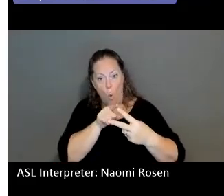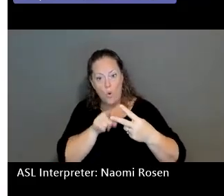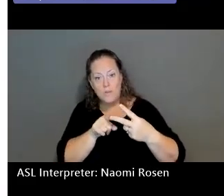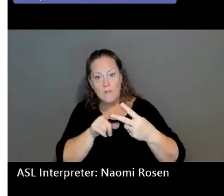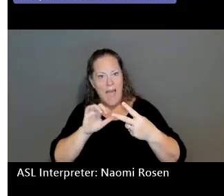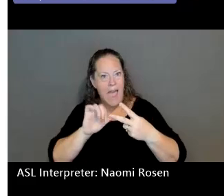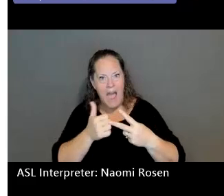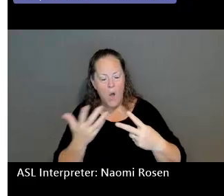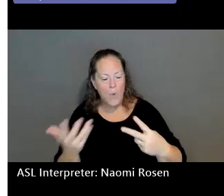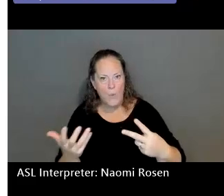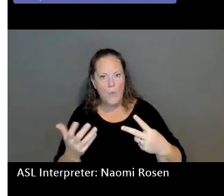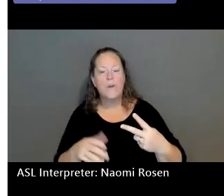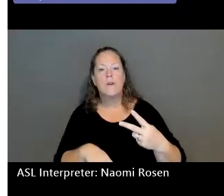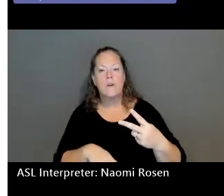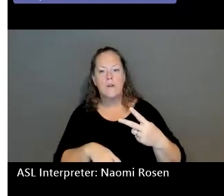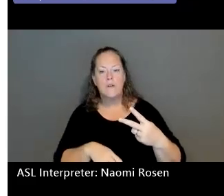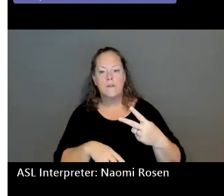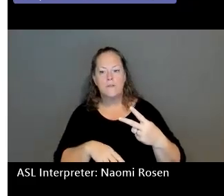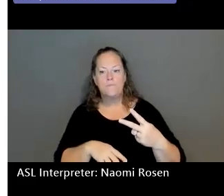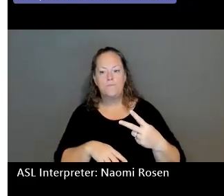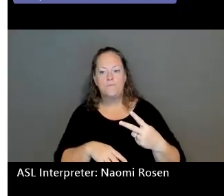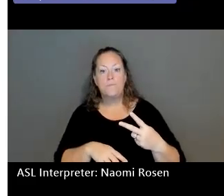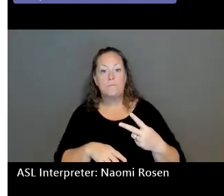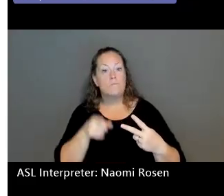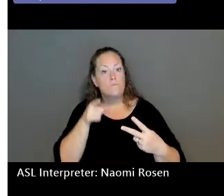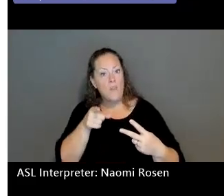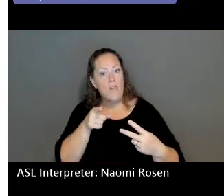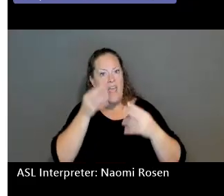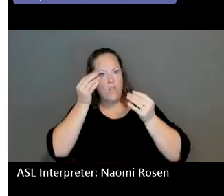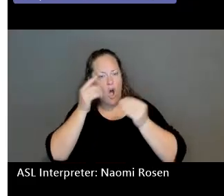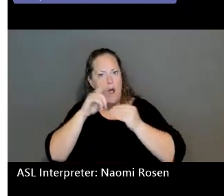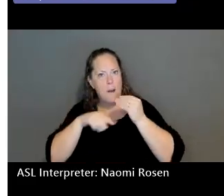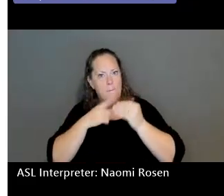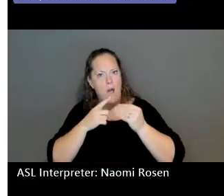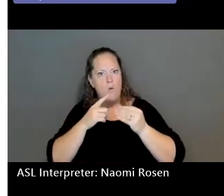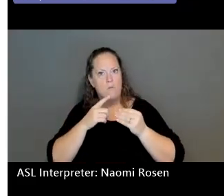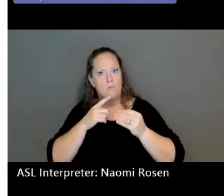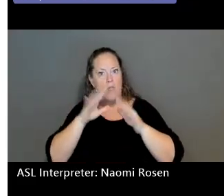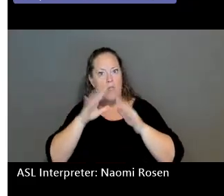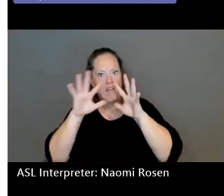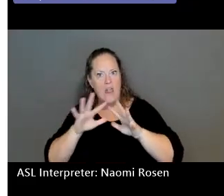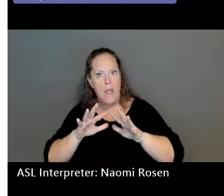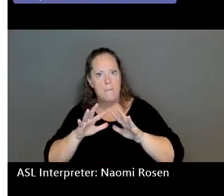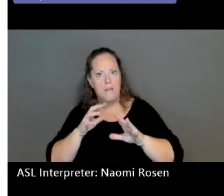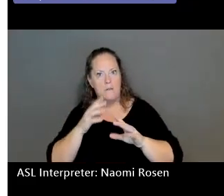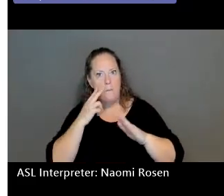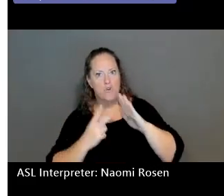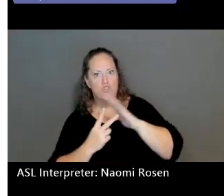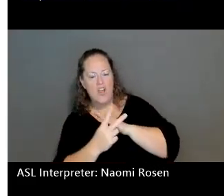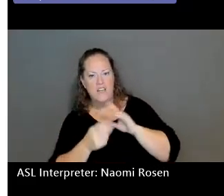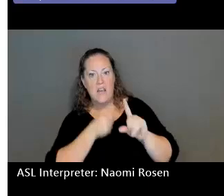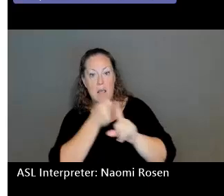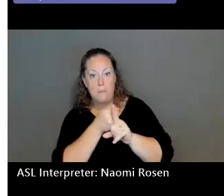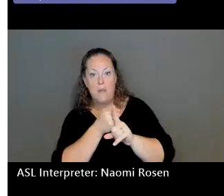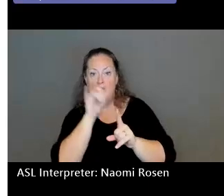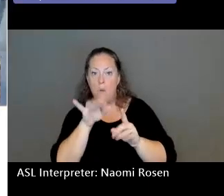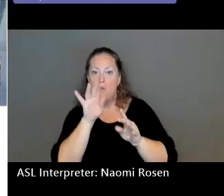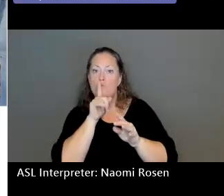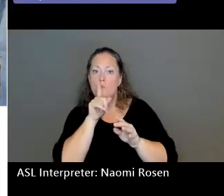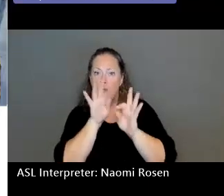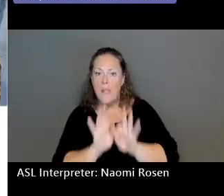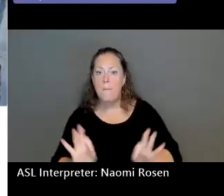achieved, taking into consideration the climate impacts that are projected for the future is very important.